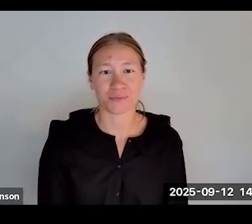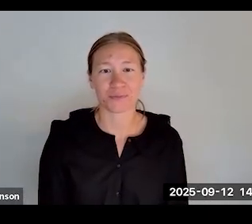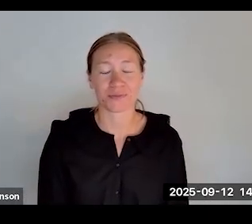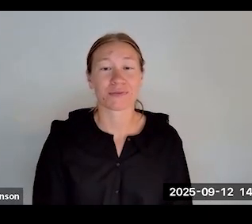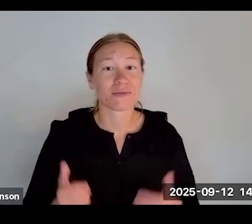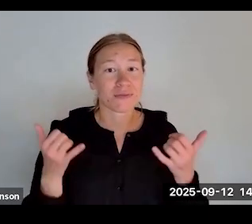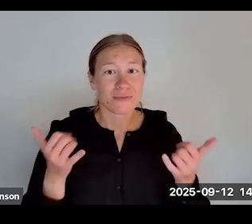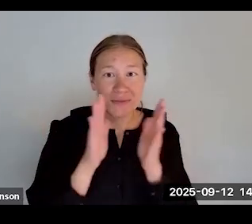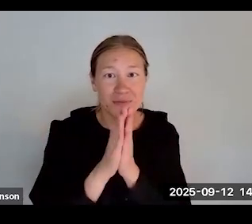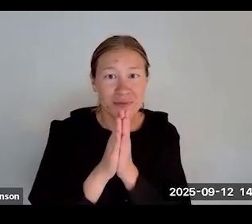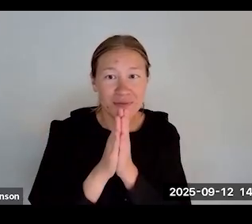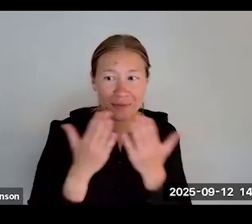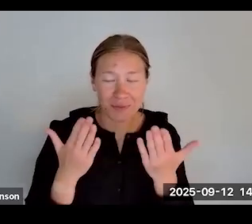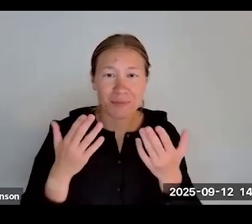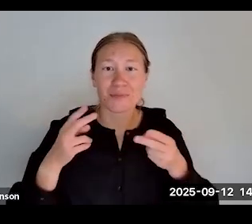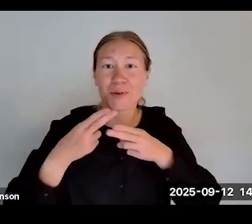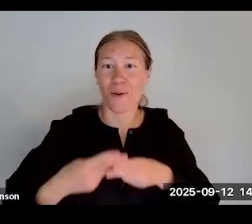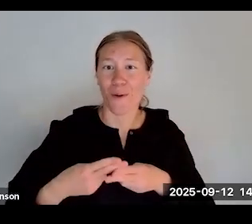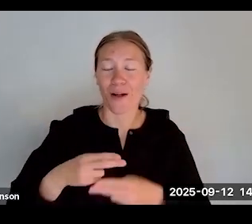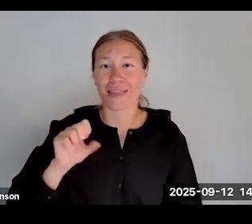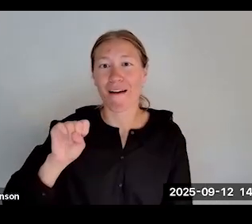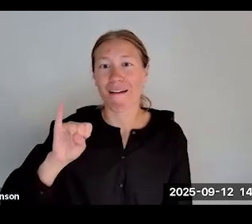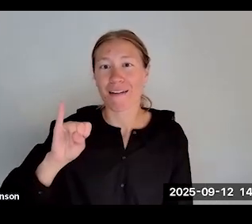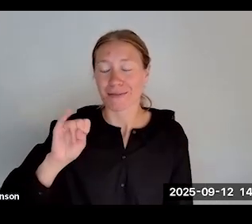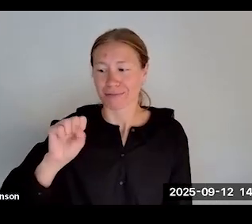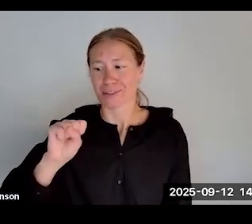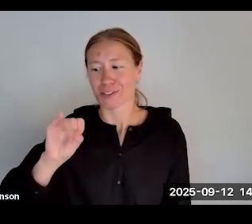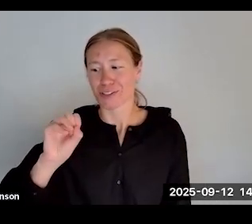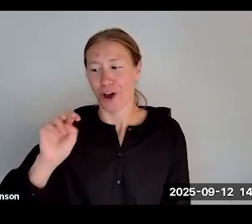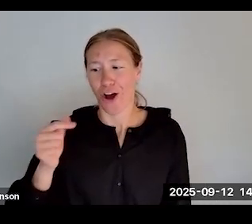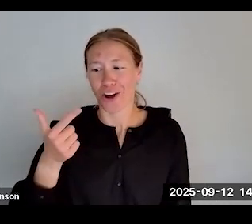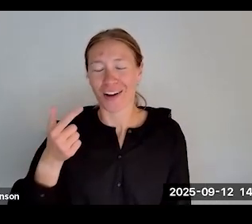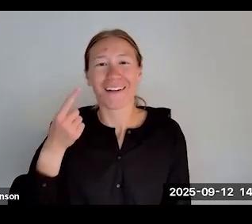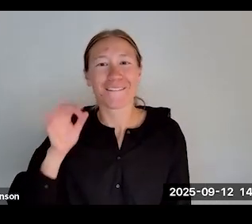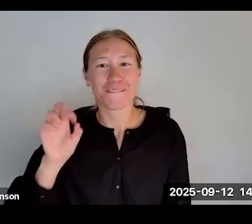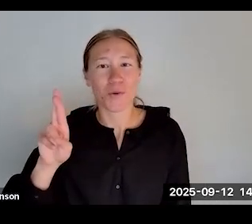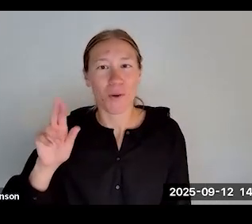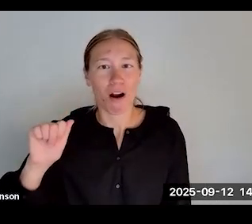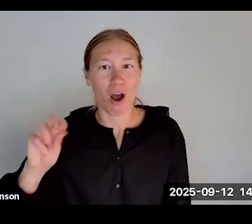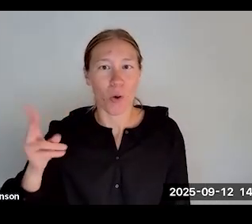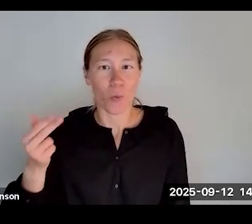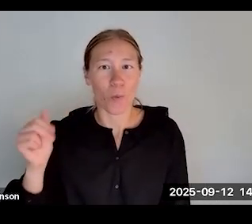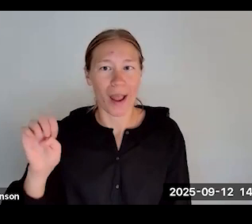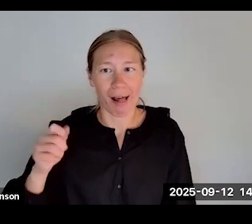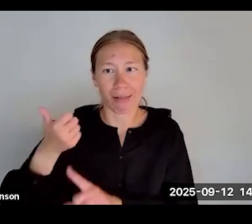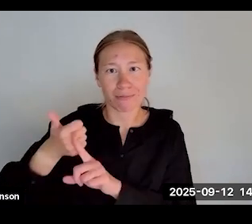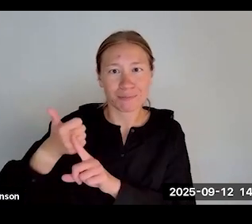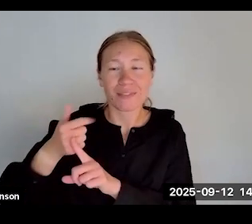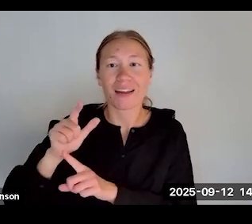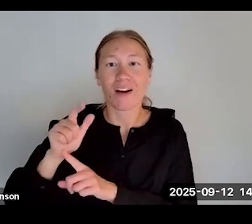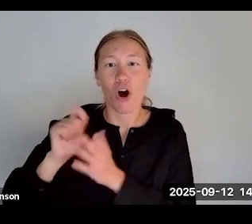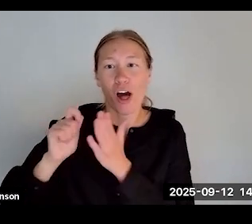Okay, this next book is called Song for a Whale. It was written by Lynn Kelly, who's a hearing special